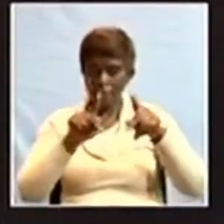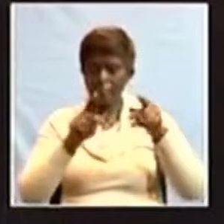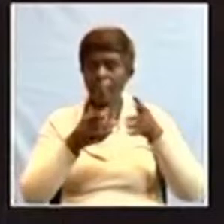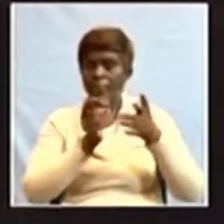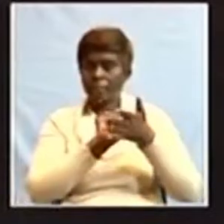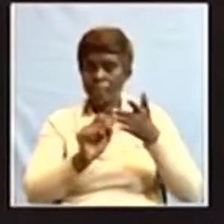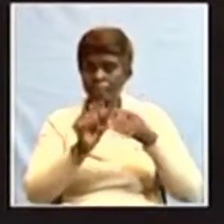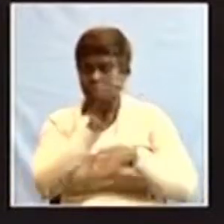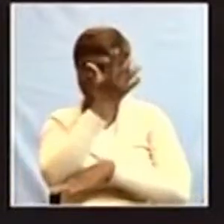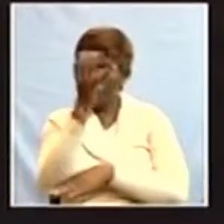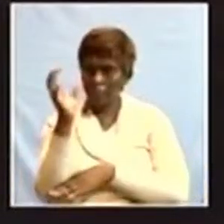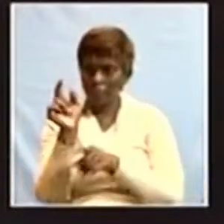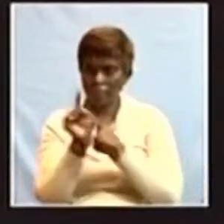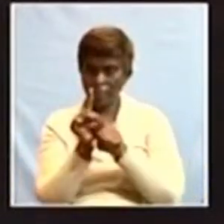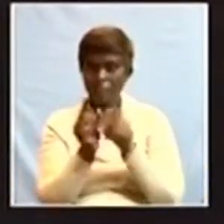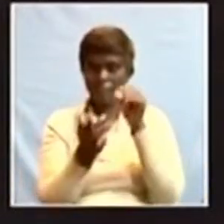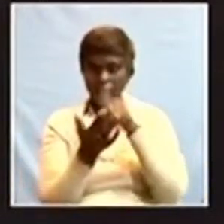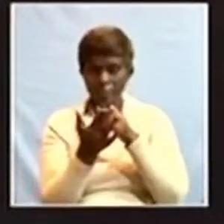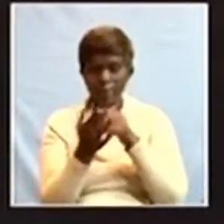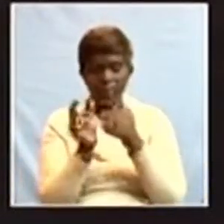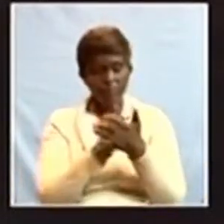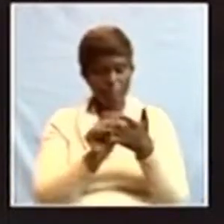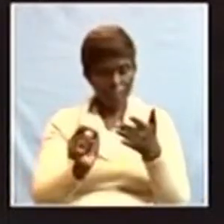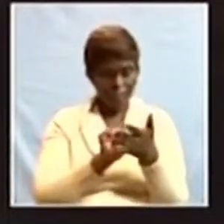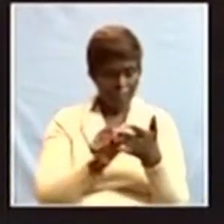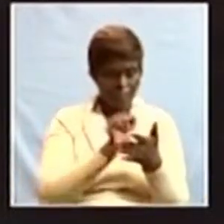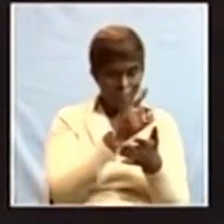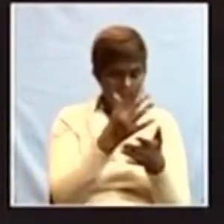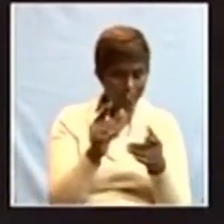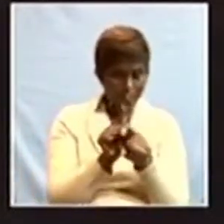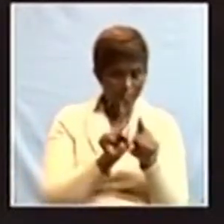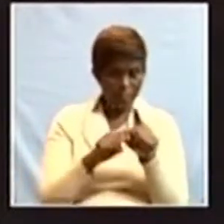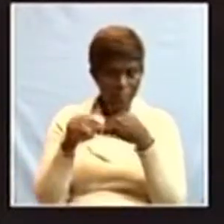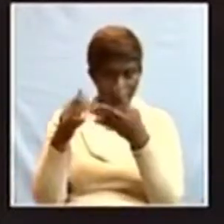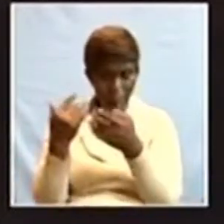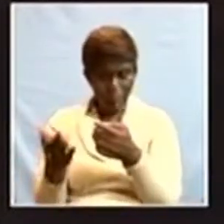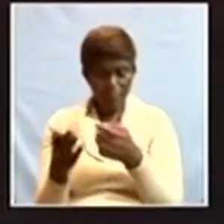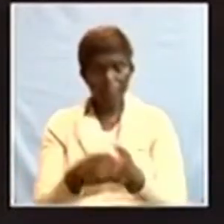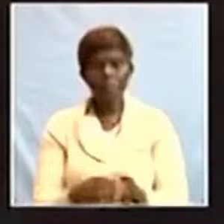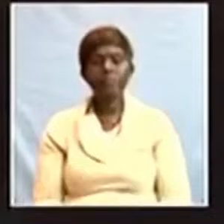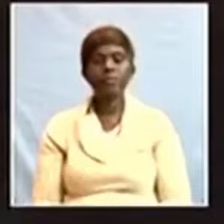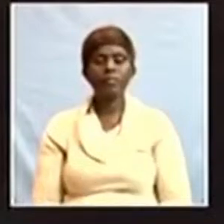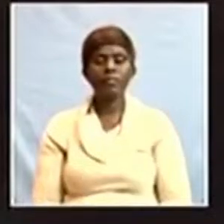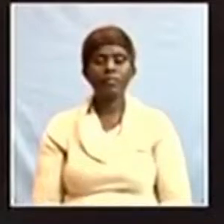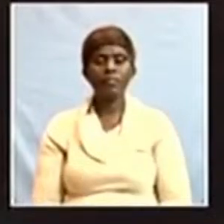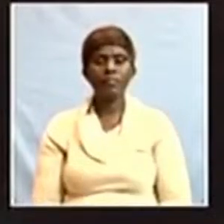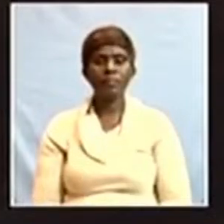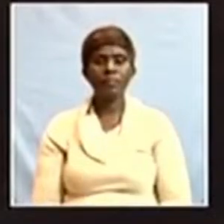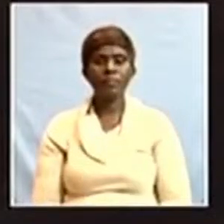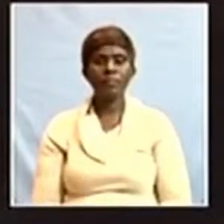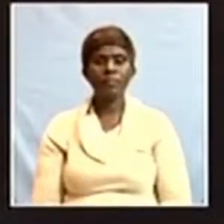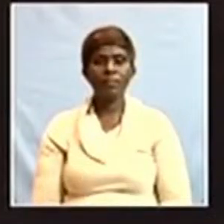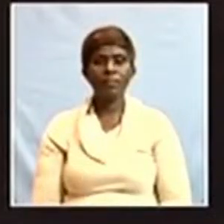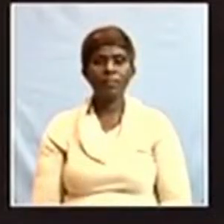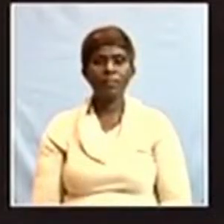a tree and wrote this thing and submitted here. Chair, I